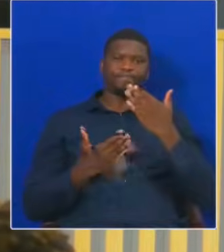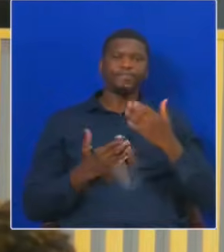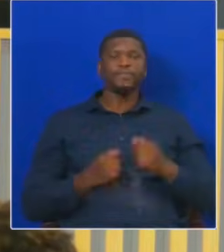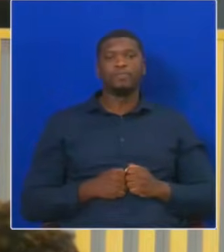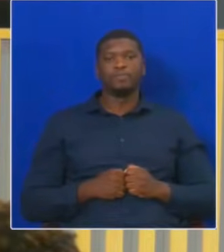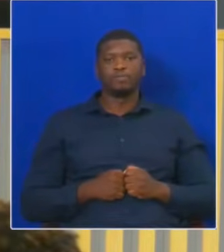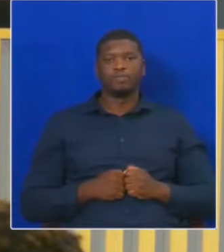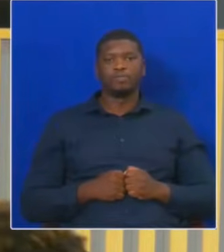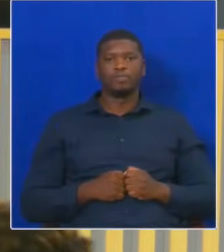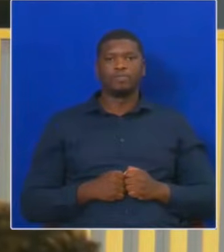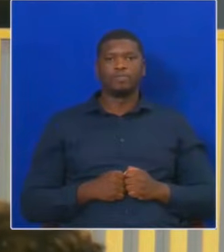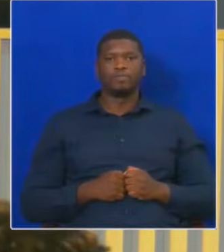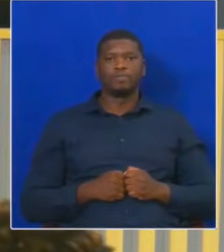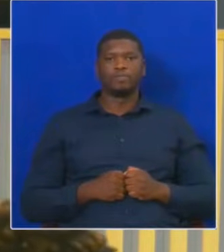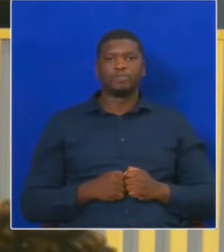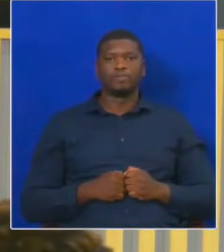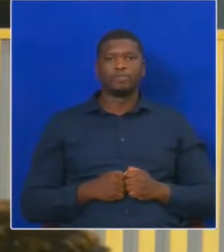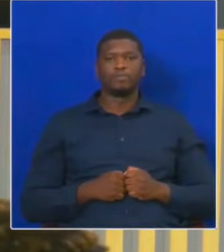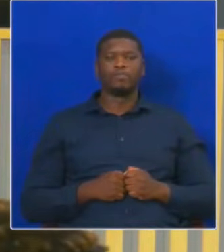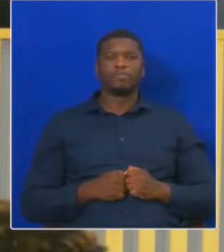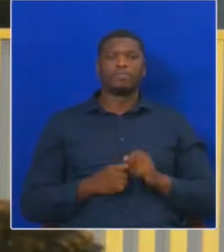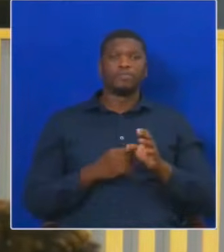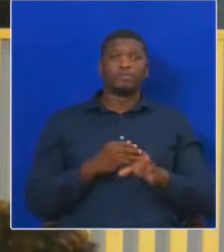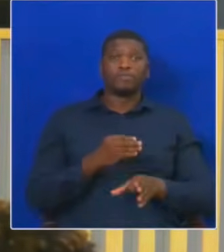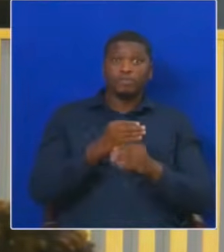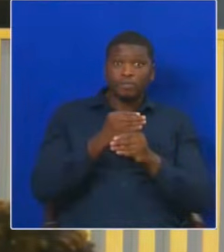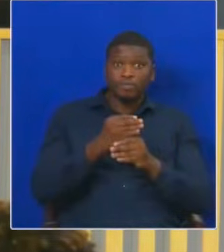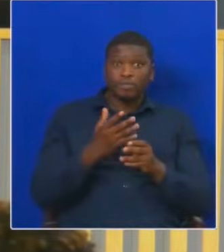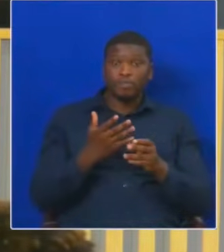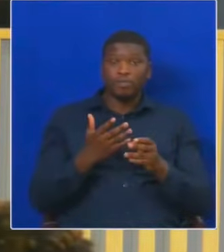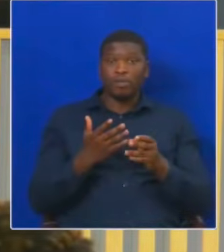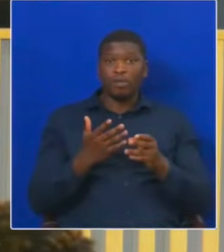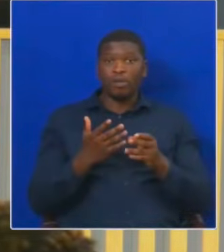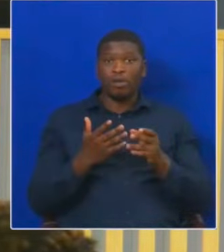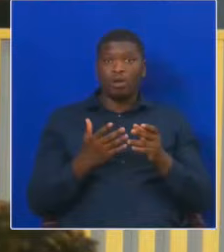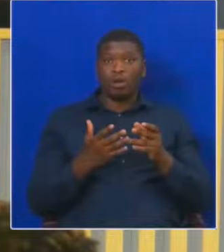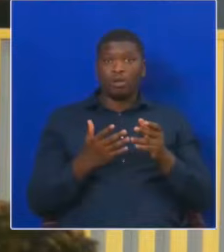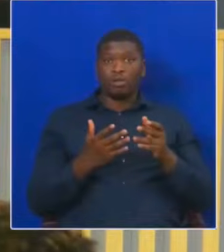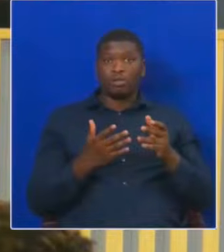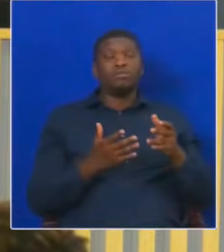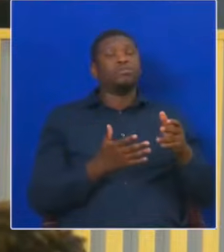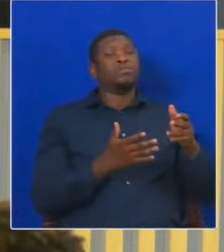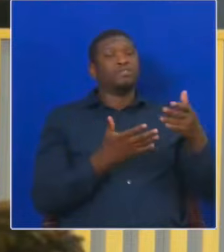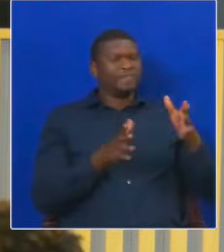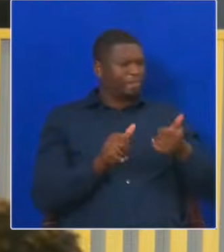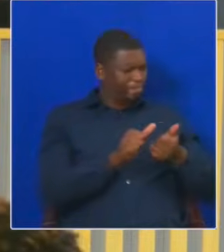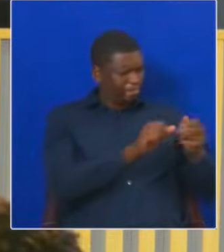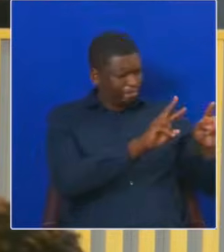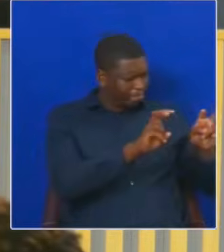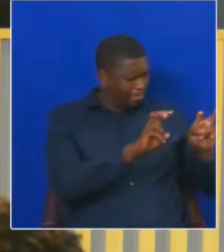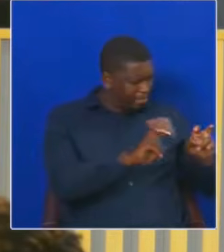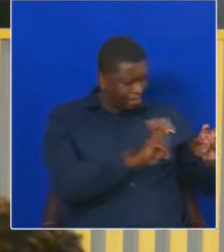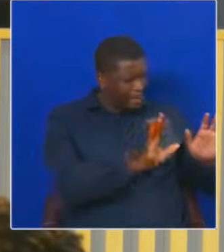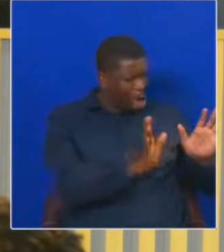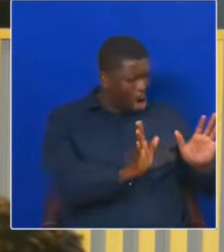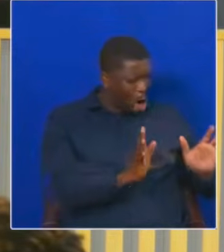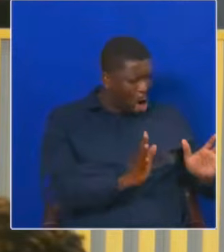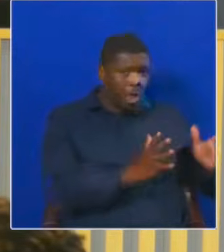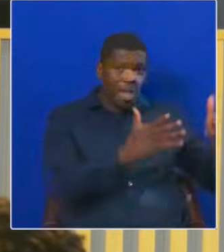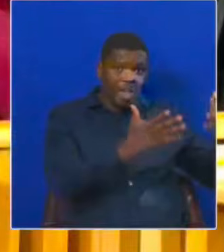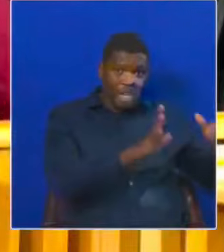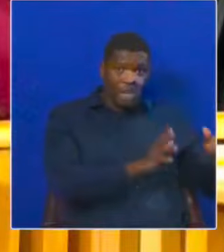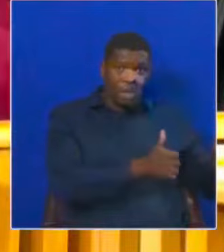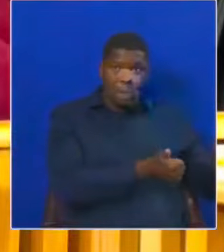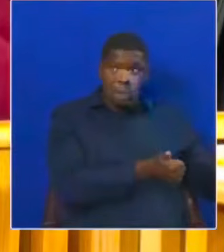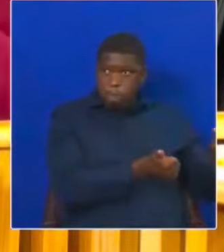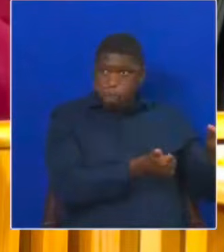And when the firearms are returned to the security company, as happened in this case, does it mean